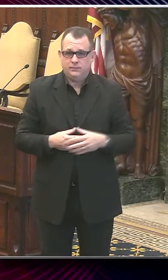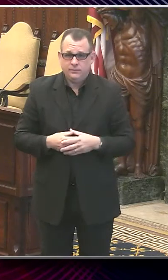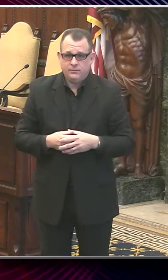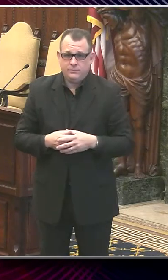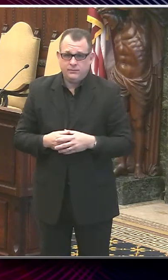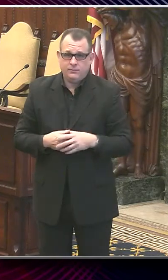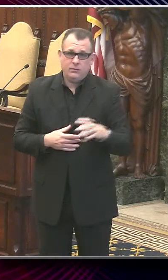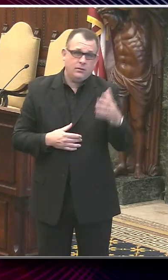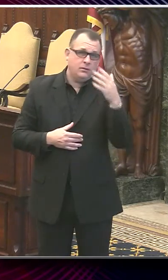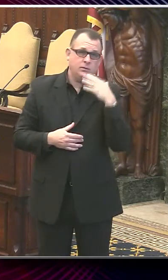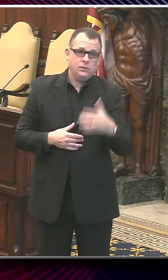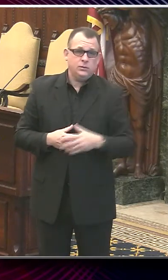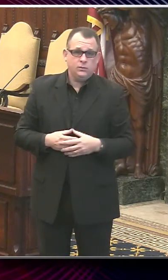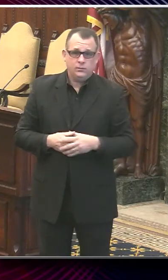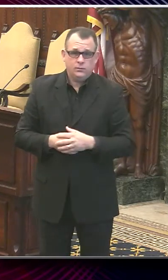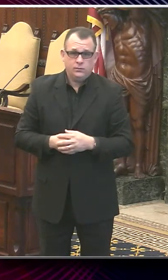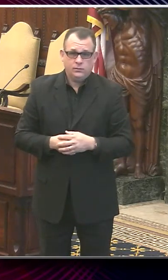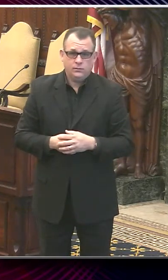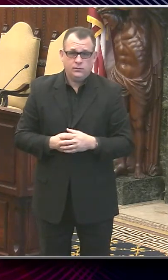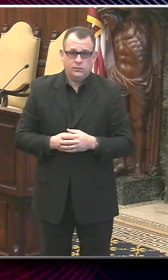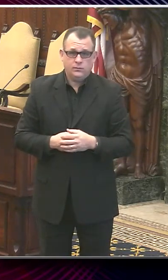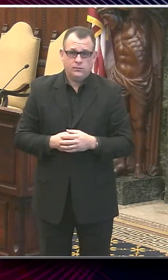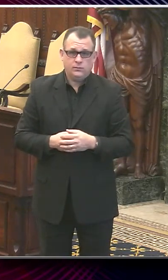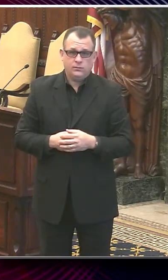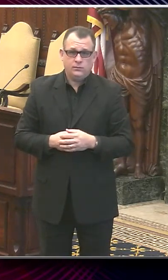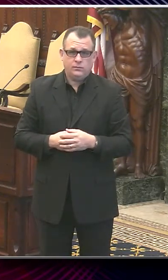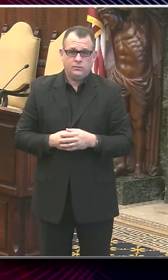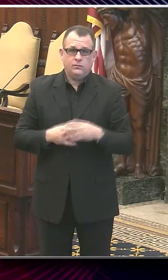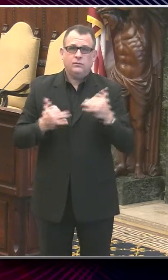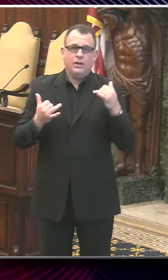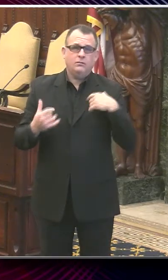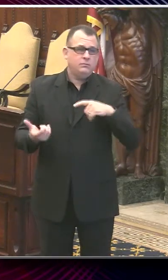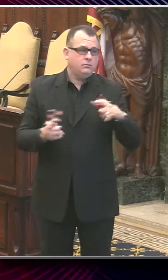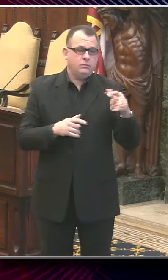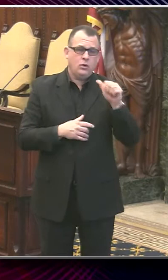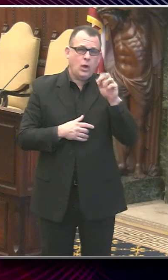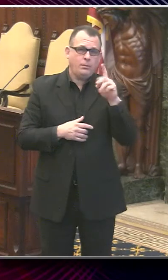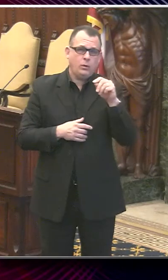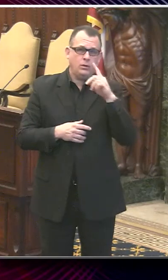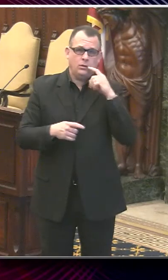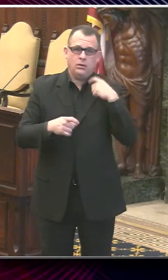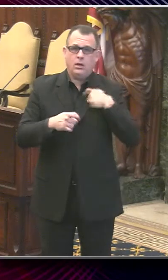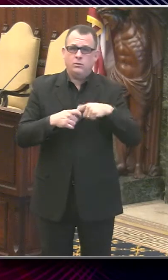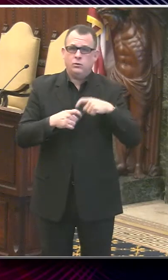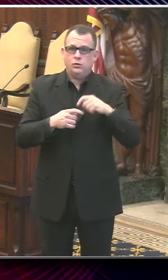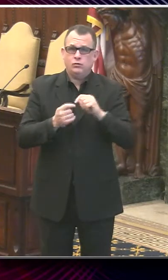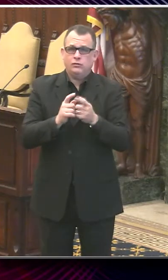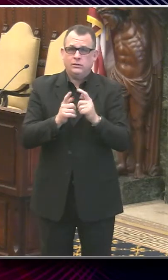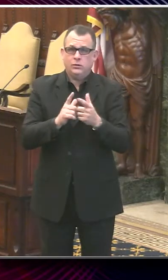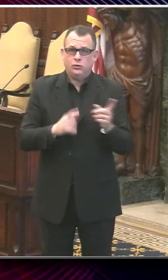Thank you, Dr. Farley. And now we will go to Armando for the Spanish language translations of the mayor's and Dr. Farley's